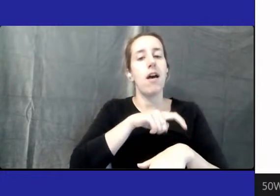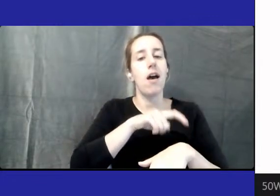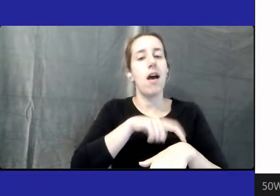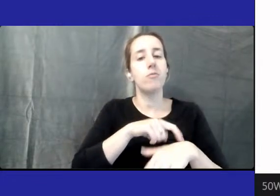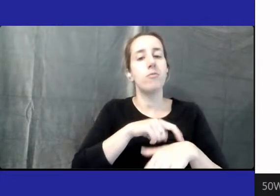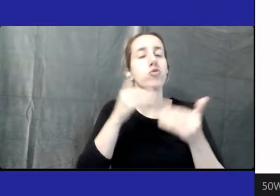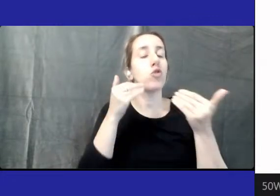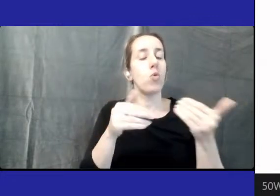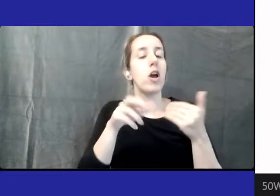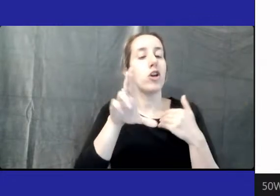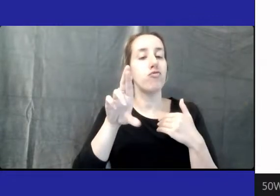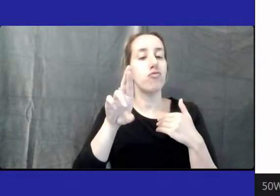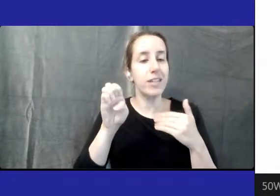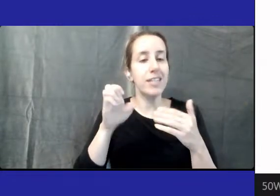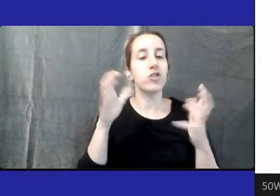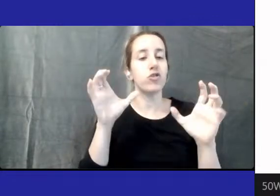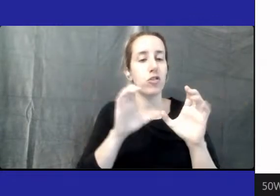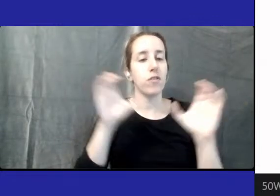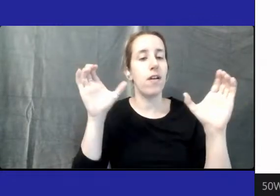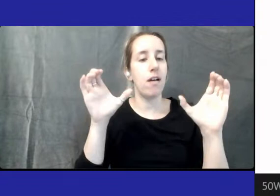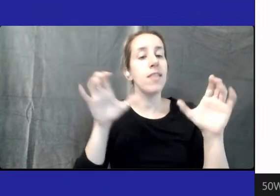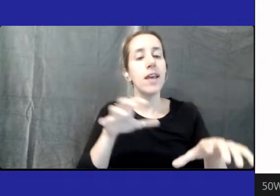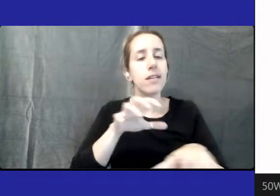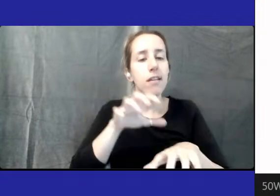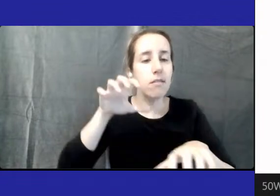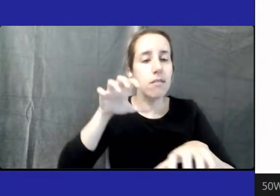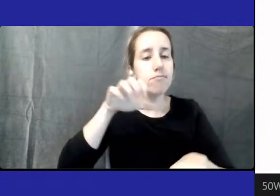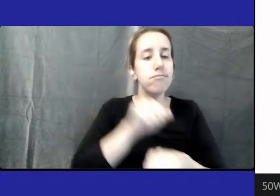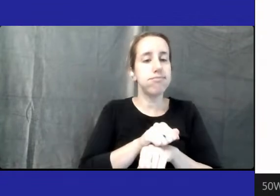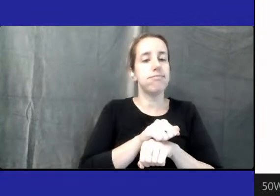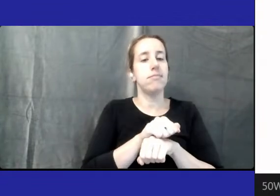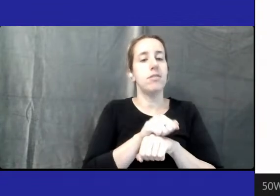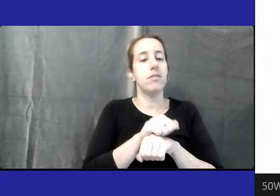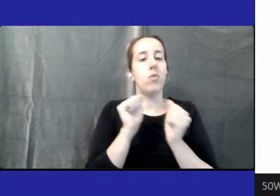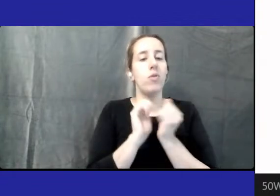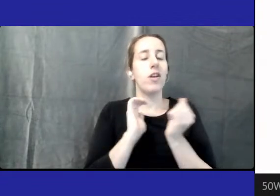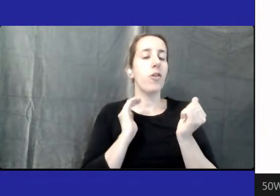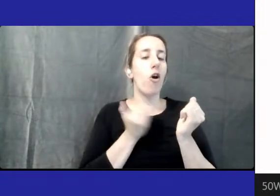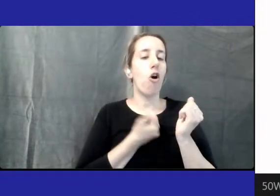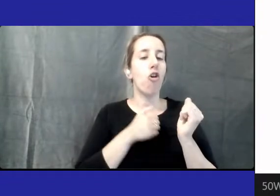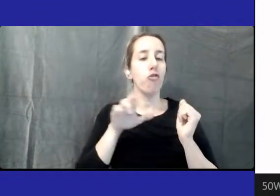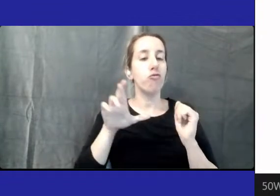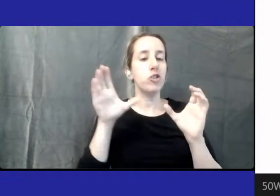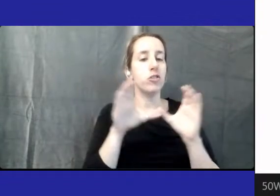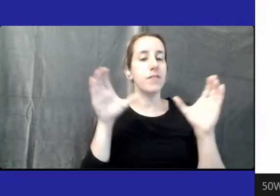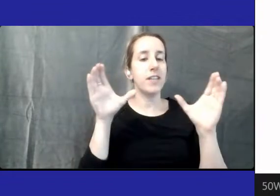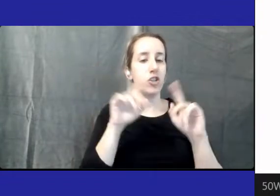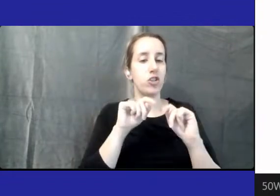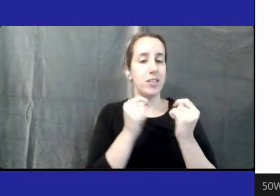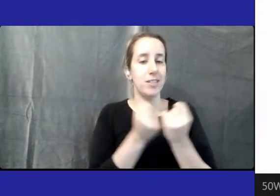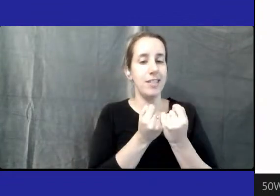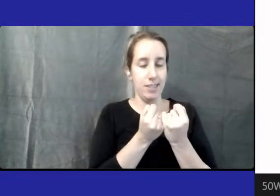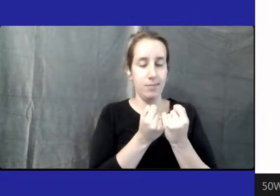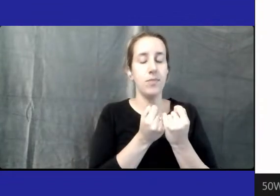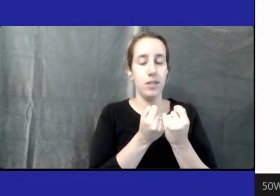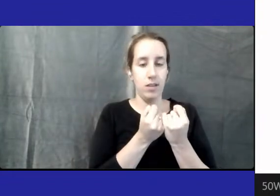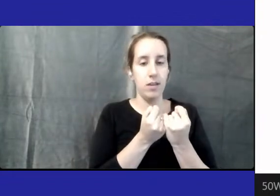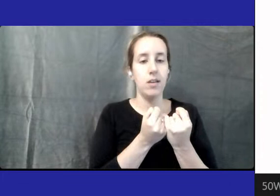book an appointment with our recertification team to ensure that individuals appropriately